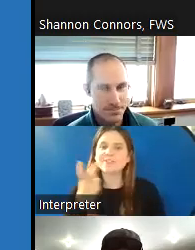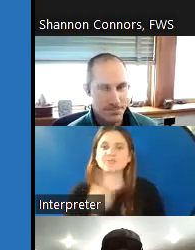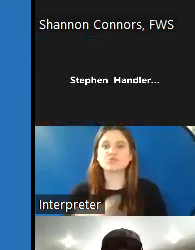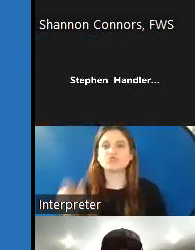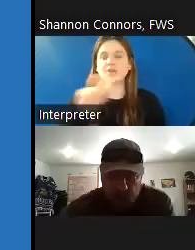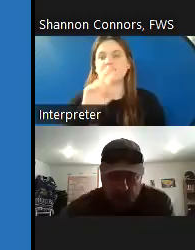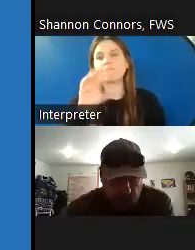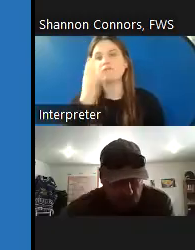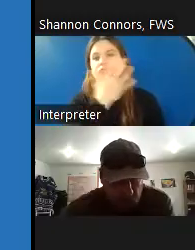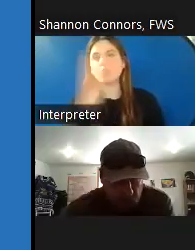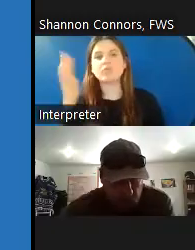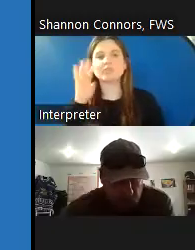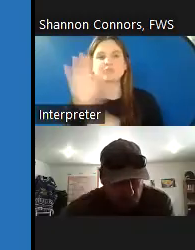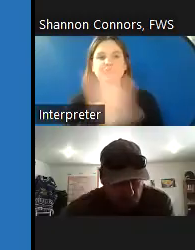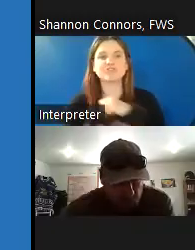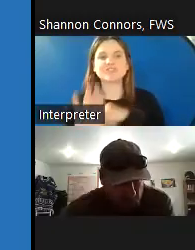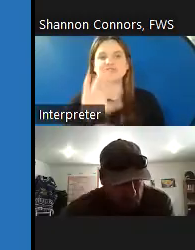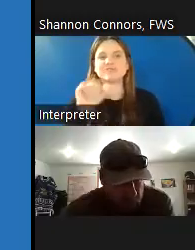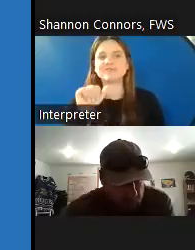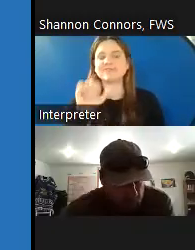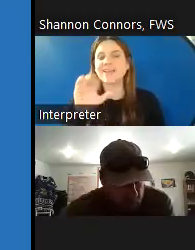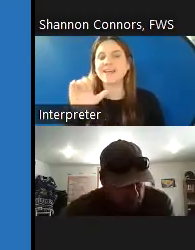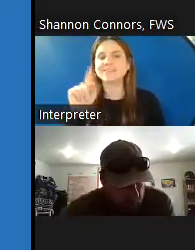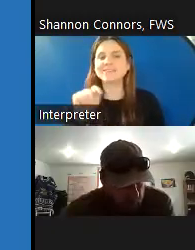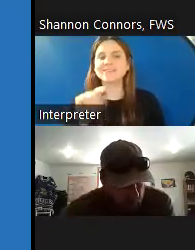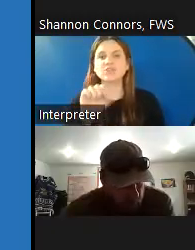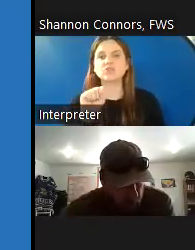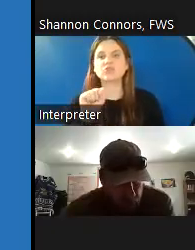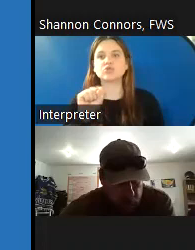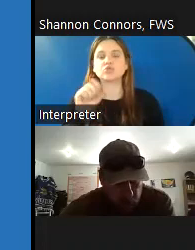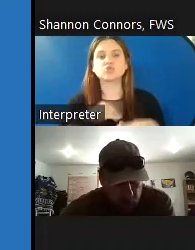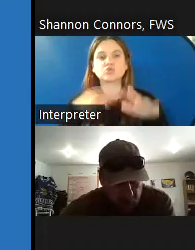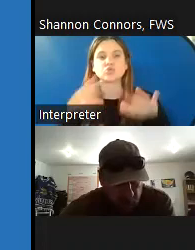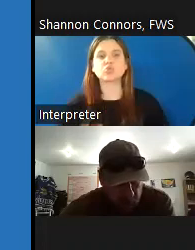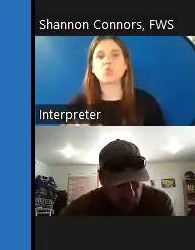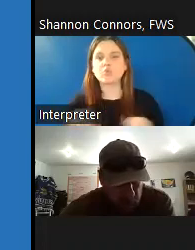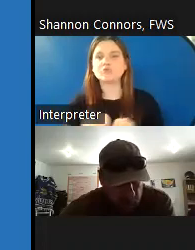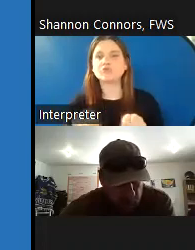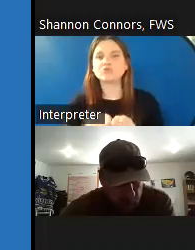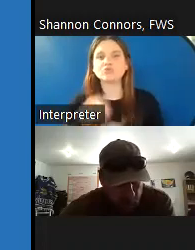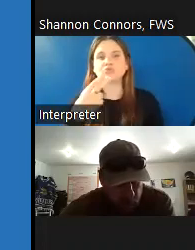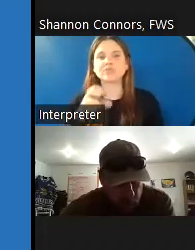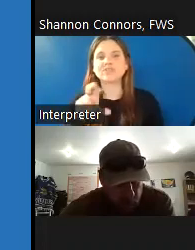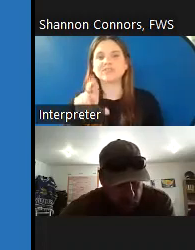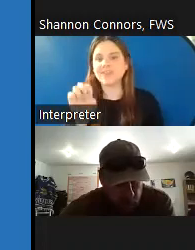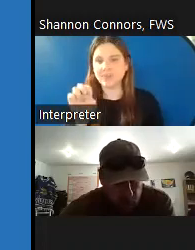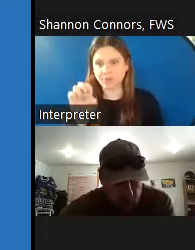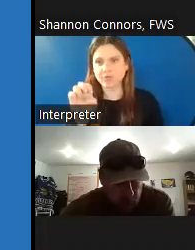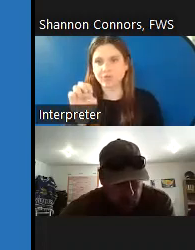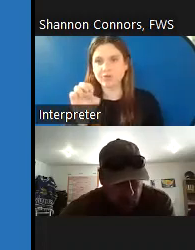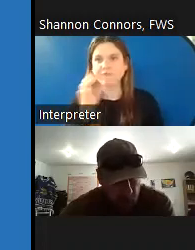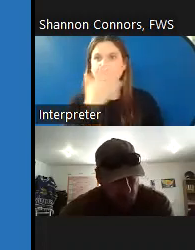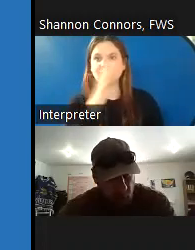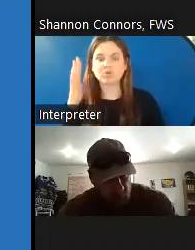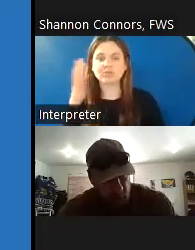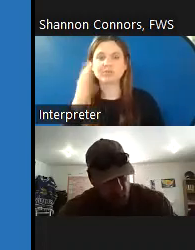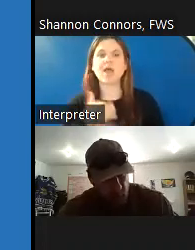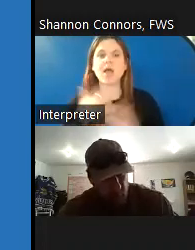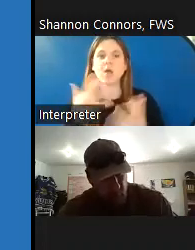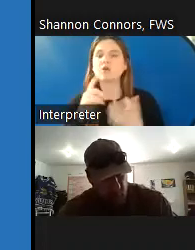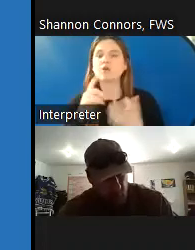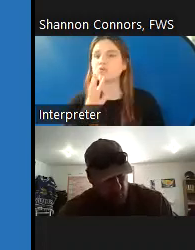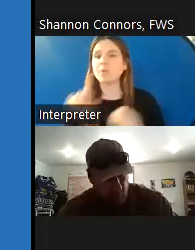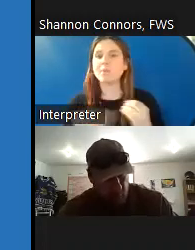Act for snowshoe hare and boreal forests. I'm going to start my talk on our snowshoe hare pilot